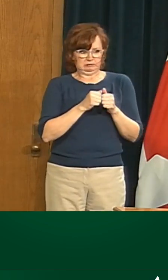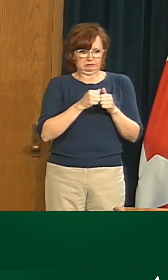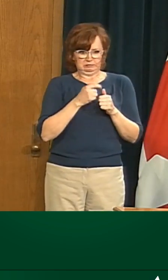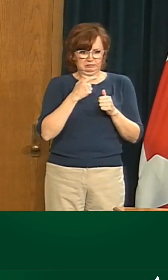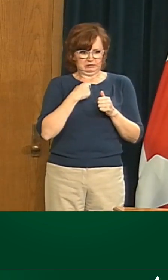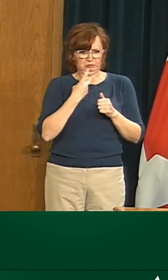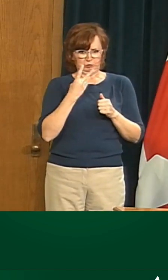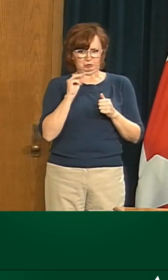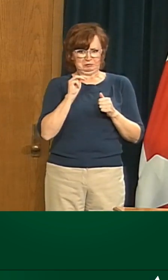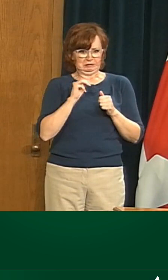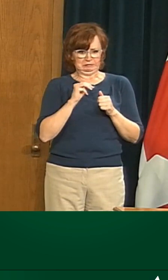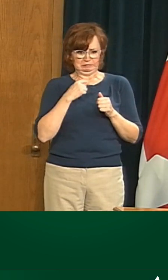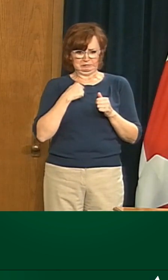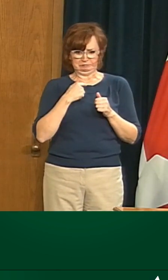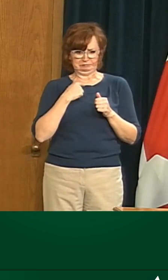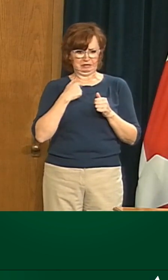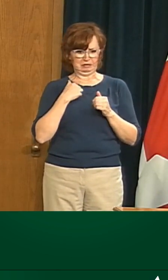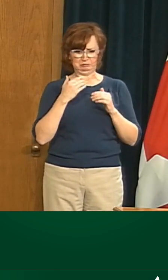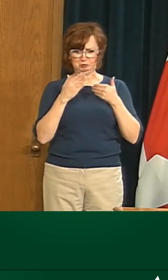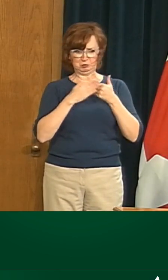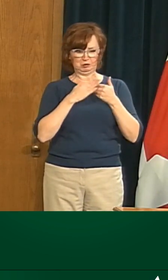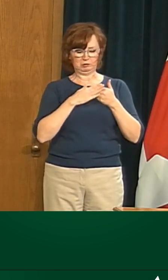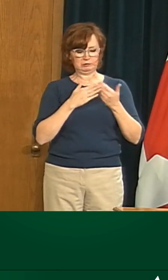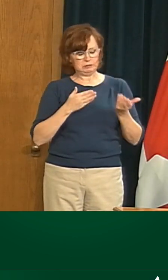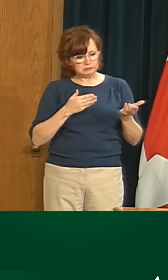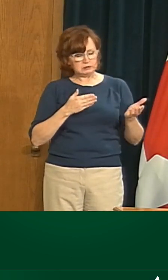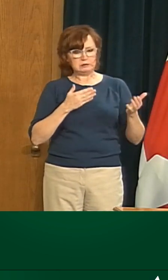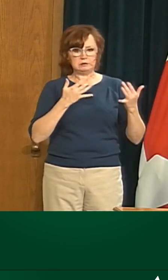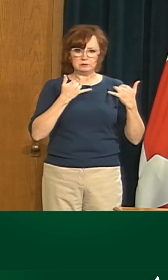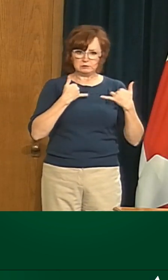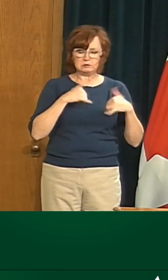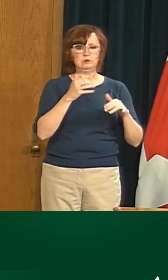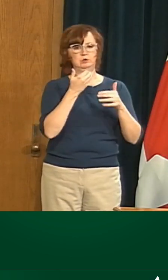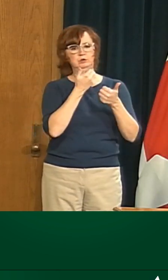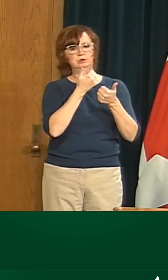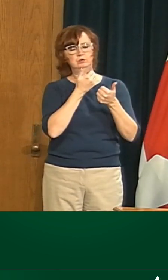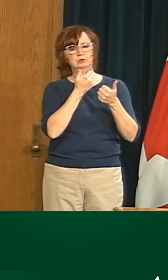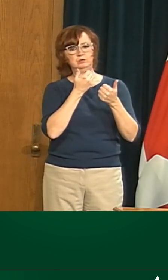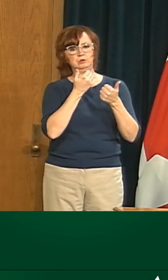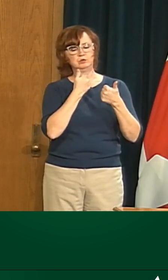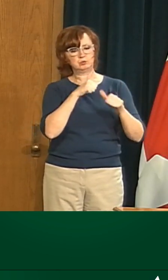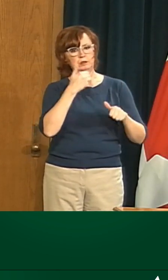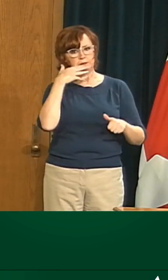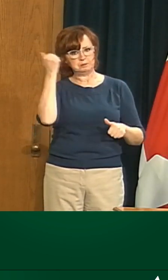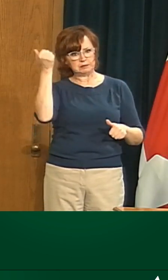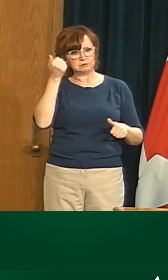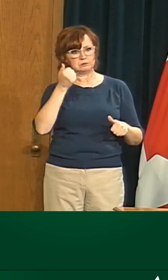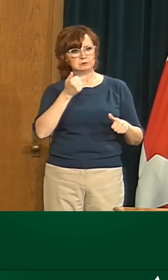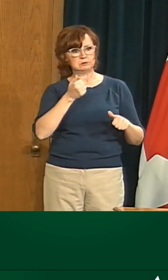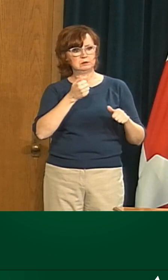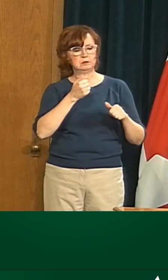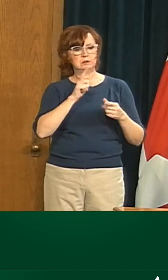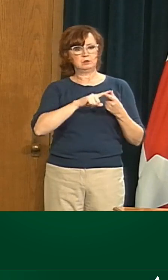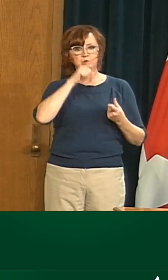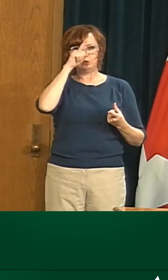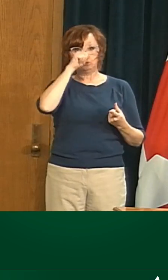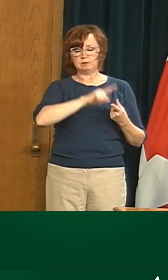for people with COVID-19 and prevent further transmission either within healthcare workers